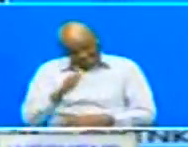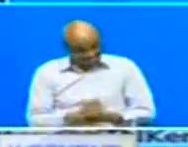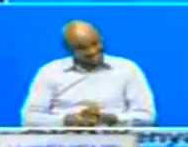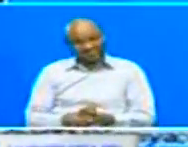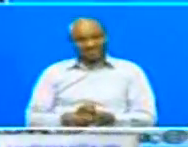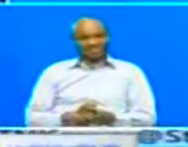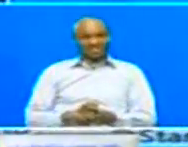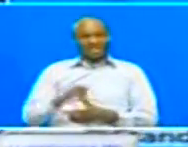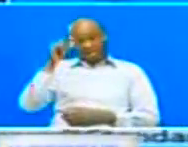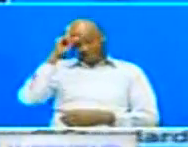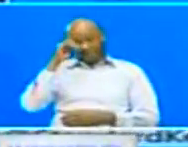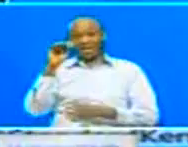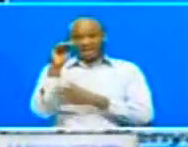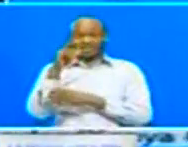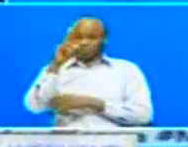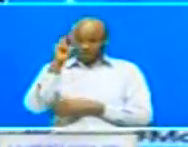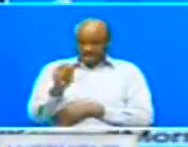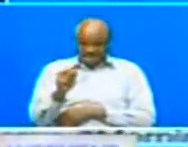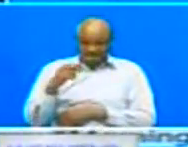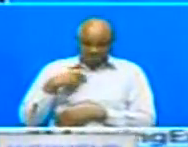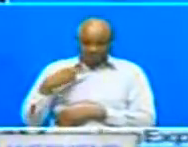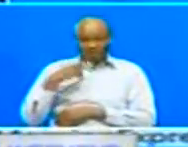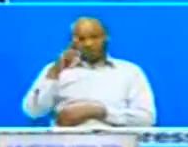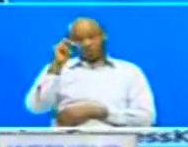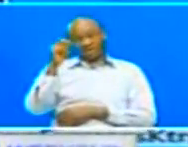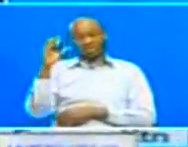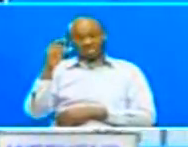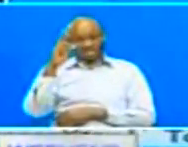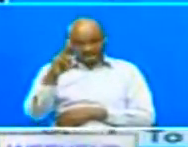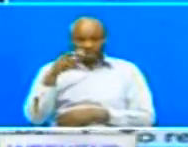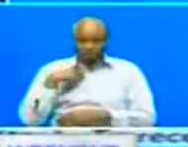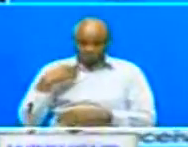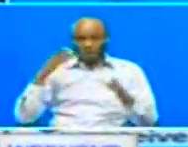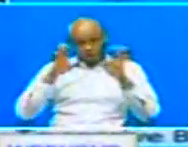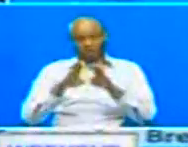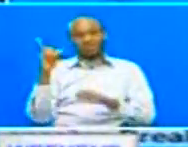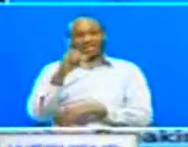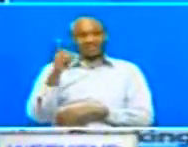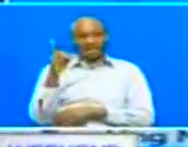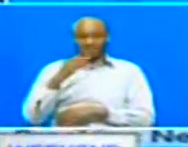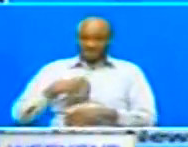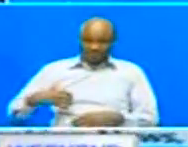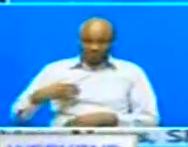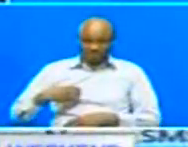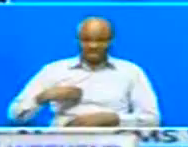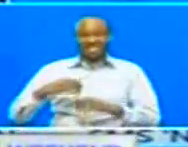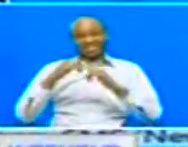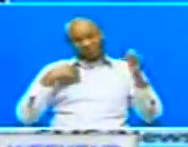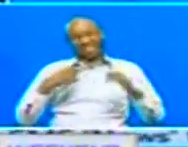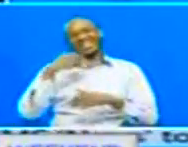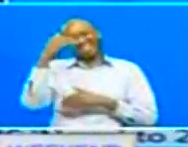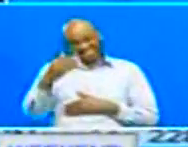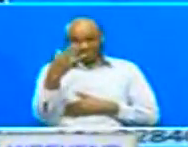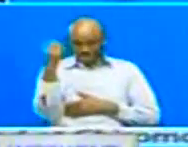be in. The government has asked the United Nations High Commission for Refugees to close the Dadaab refugee camp within the